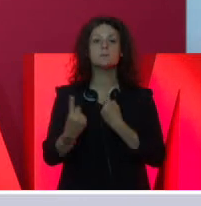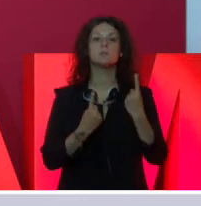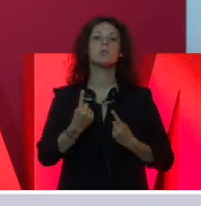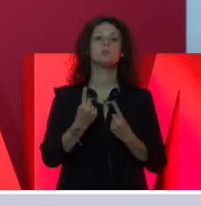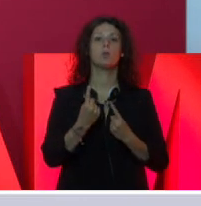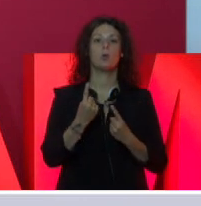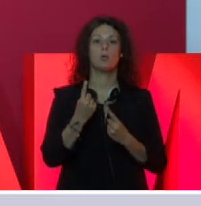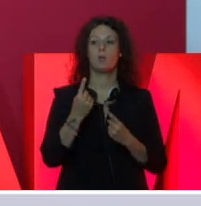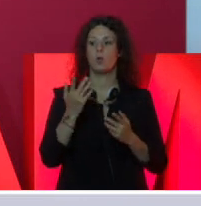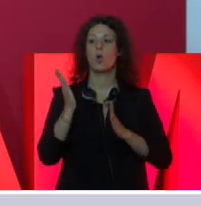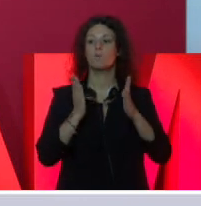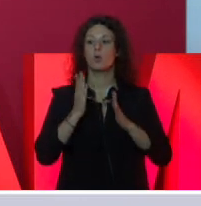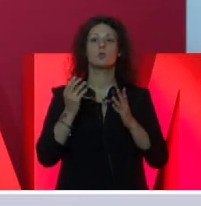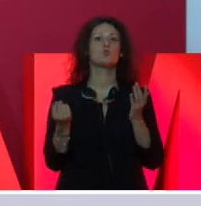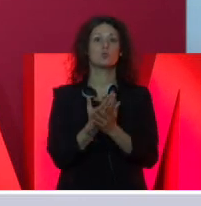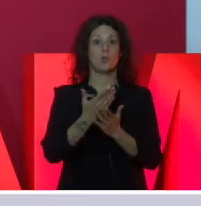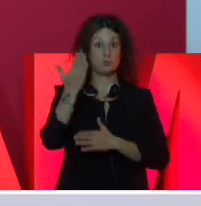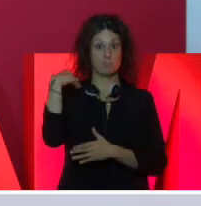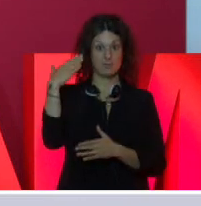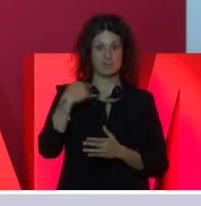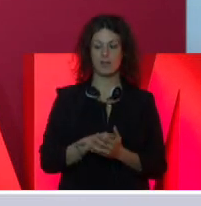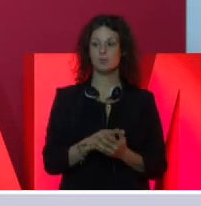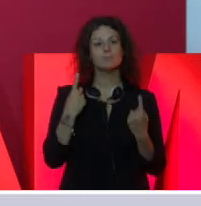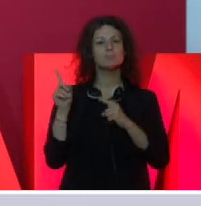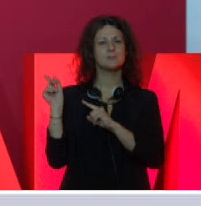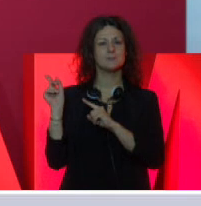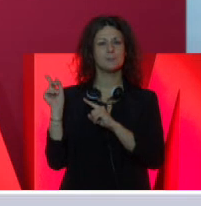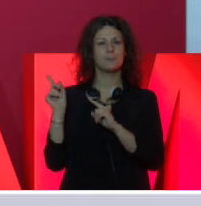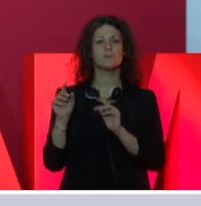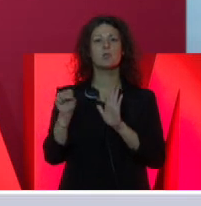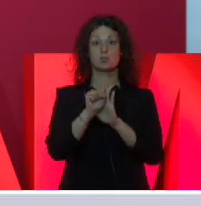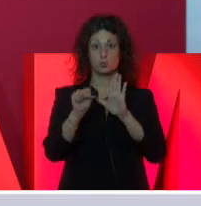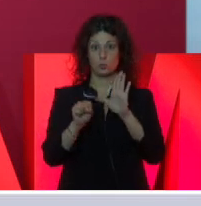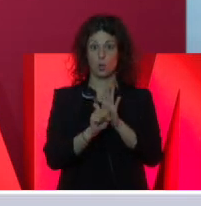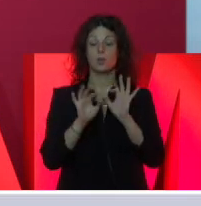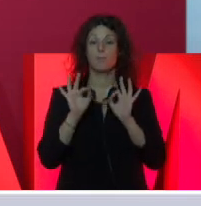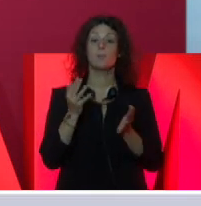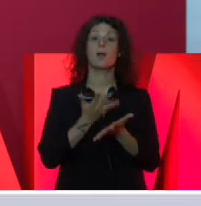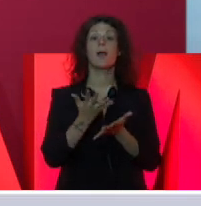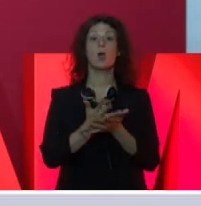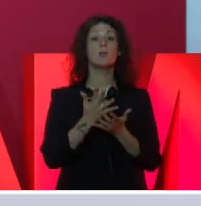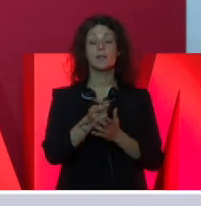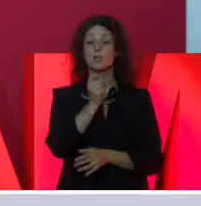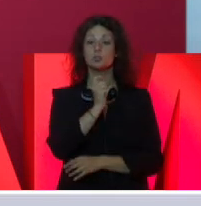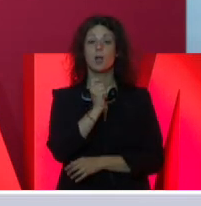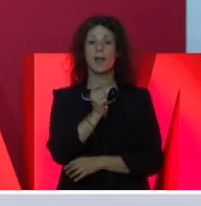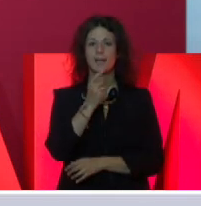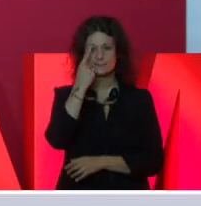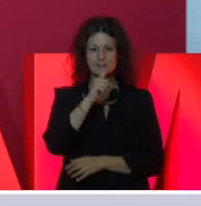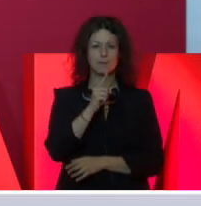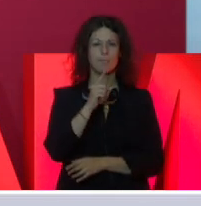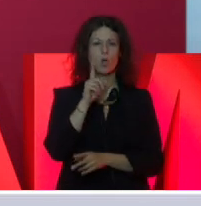Well, this is a story that was told by a journalist